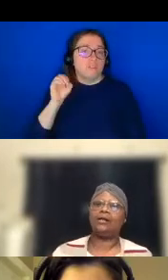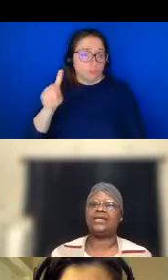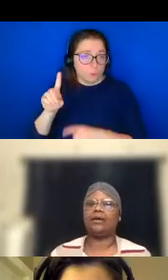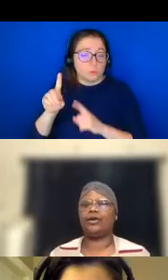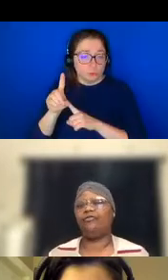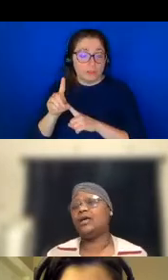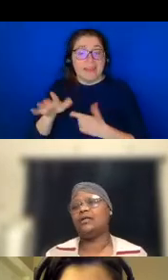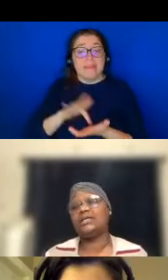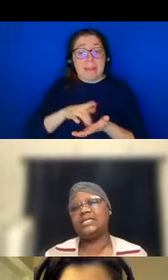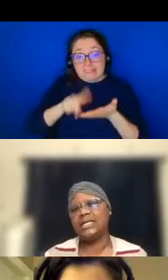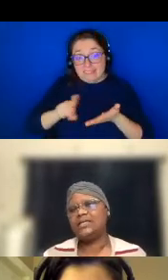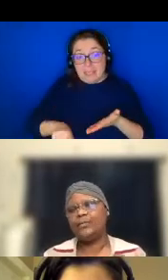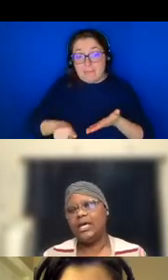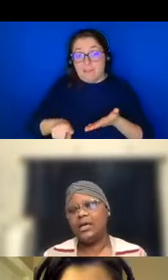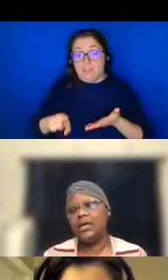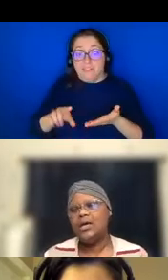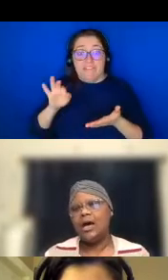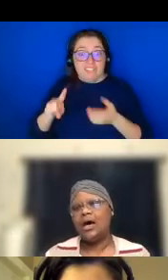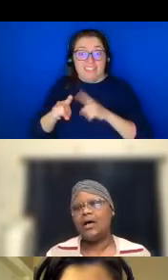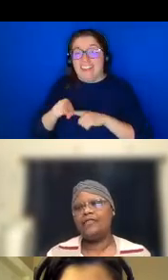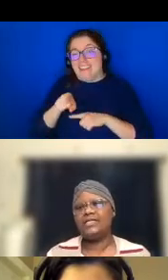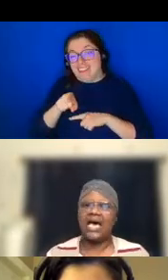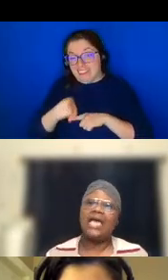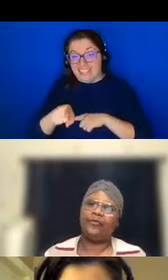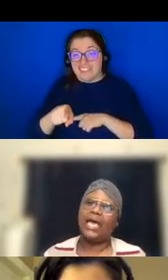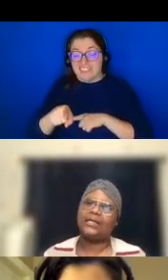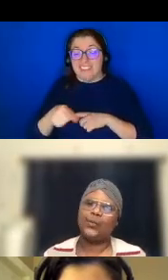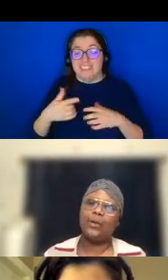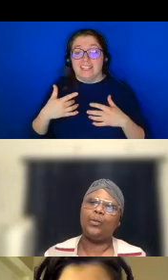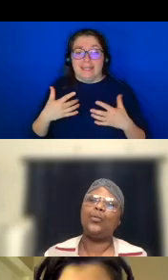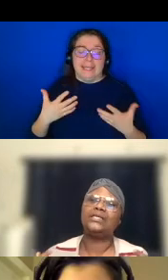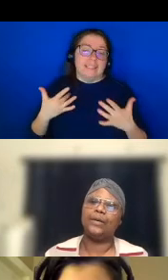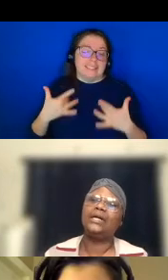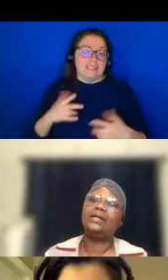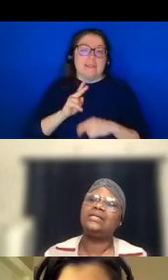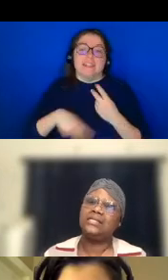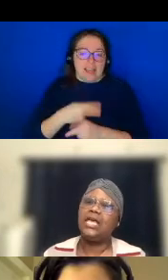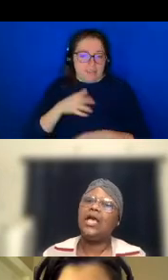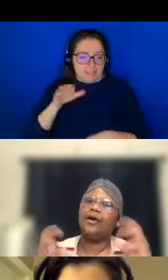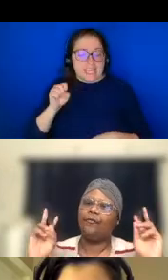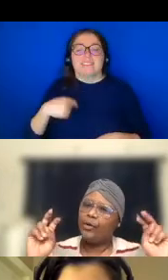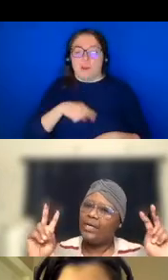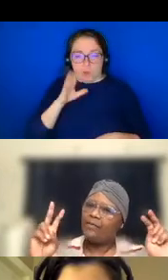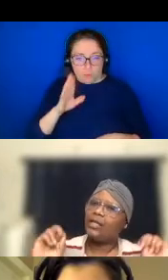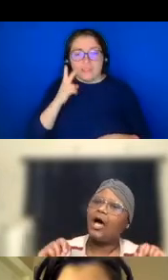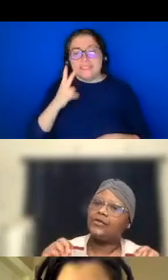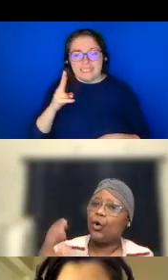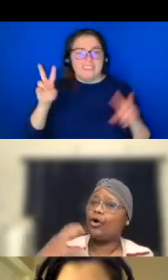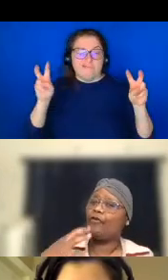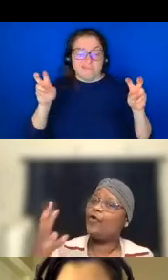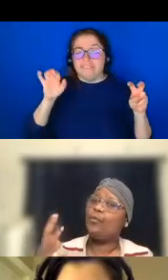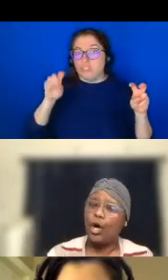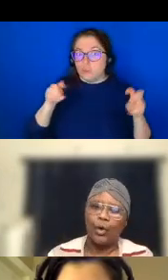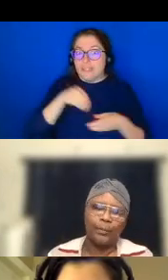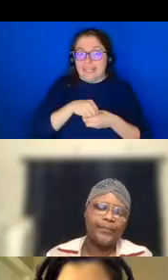medical examiner field, this tends to be the type of case where we will typically see fluid in the lungs or